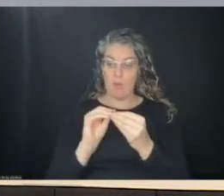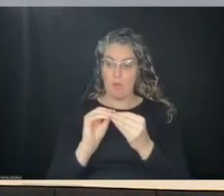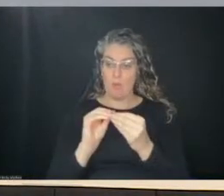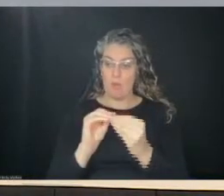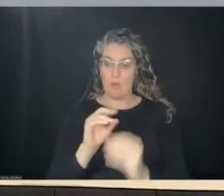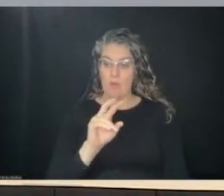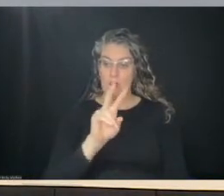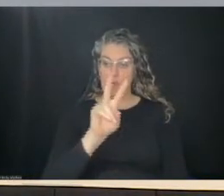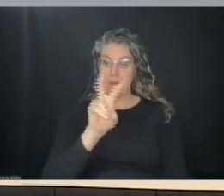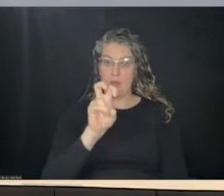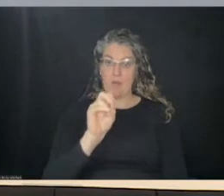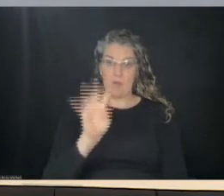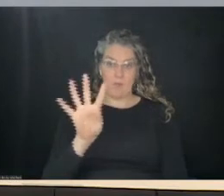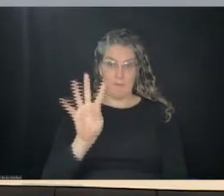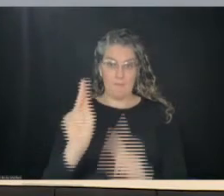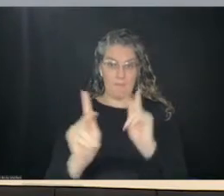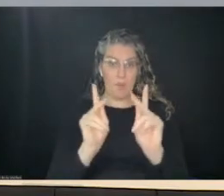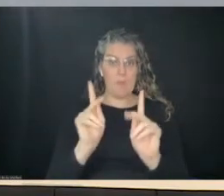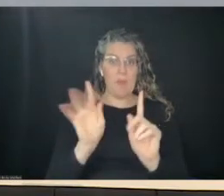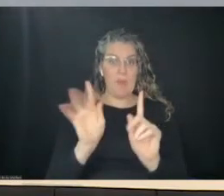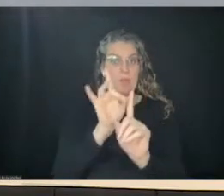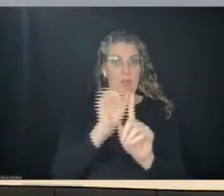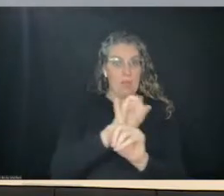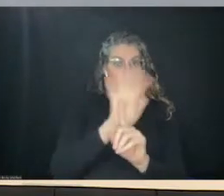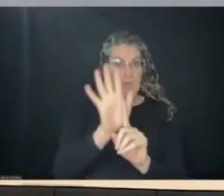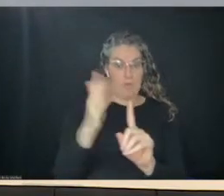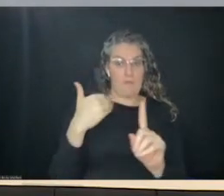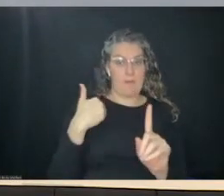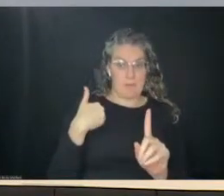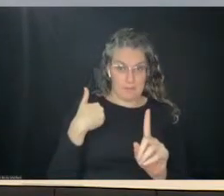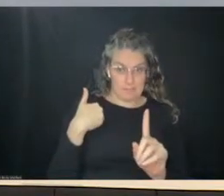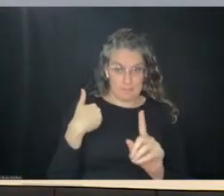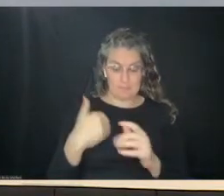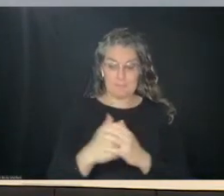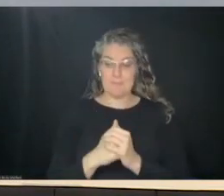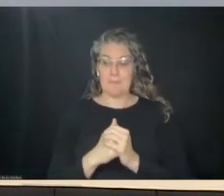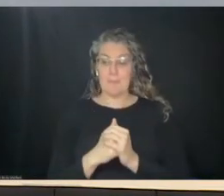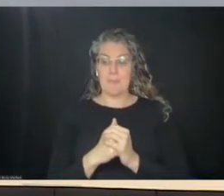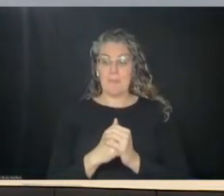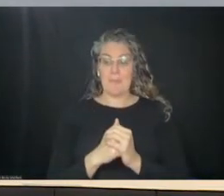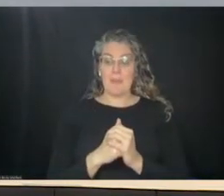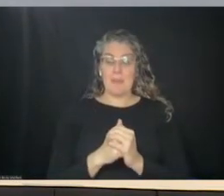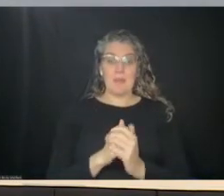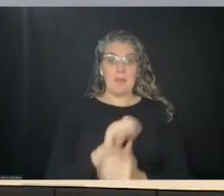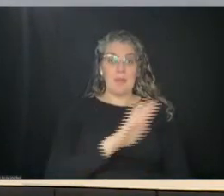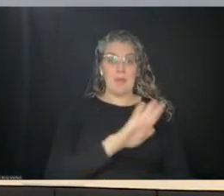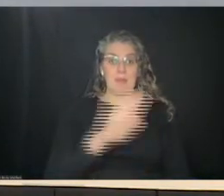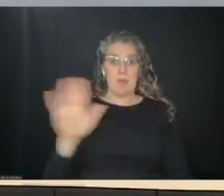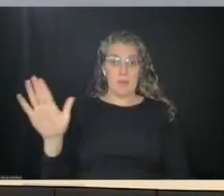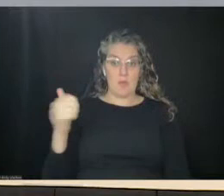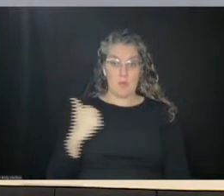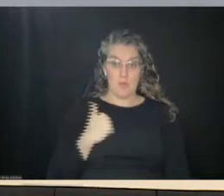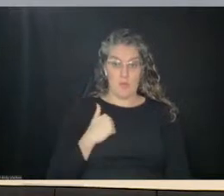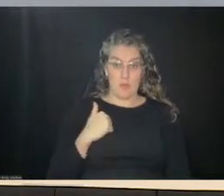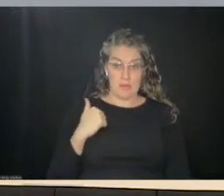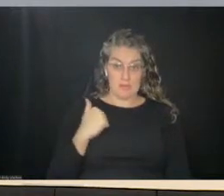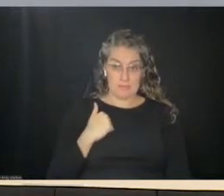of COVID-19 in Canada. Cases are down 34% in the past week, with an average of